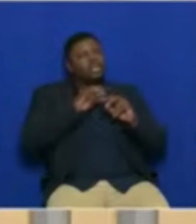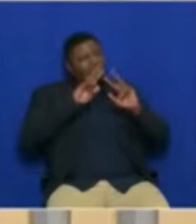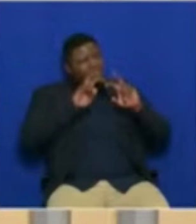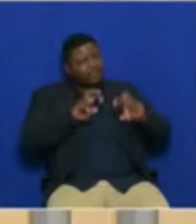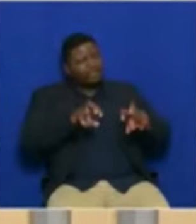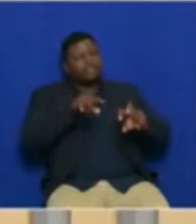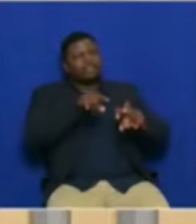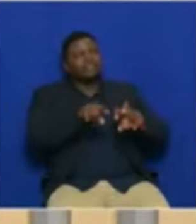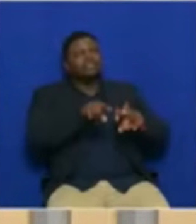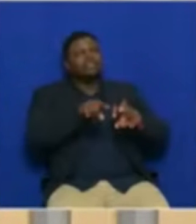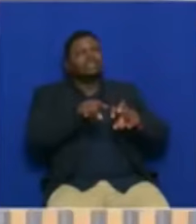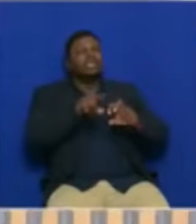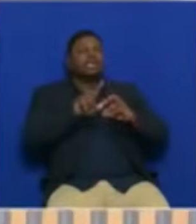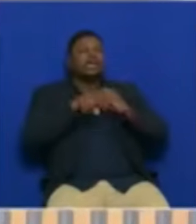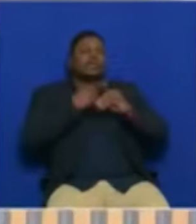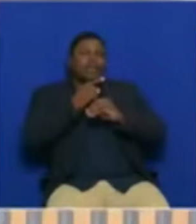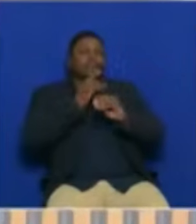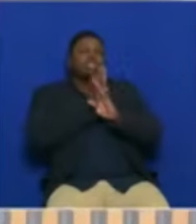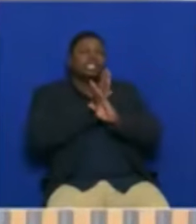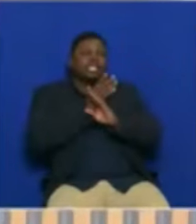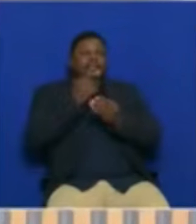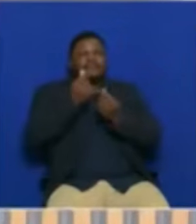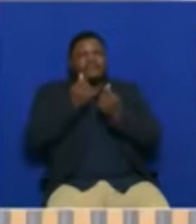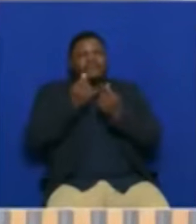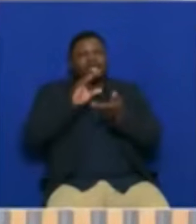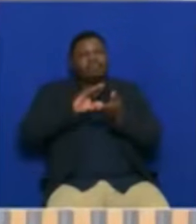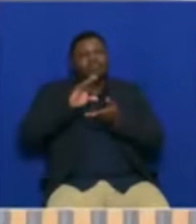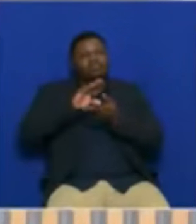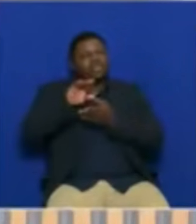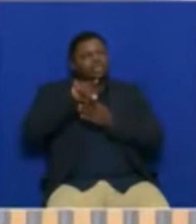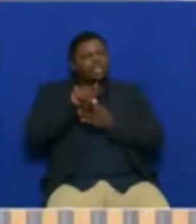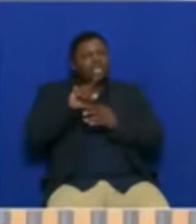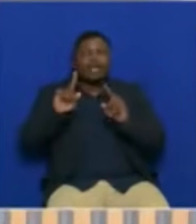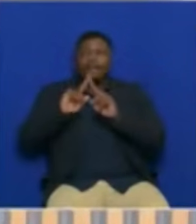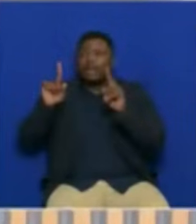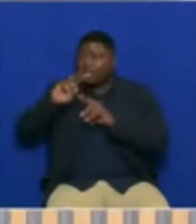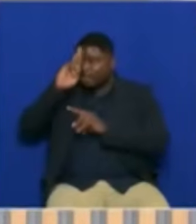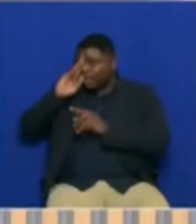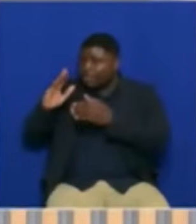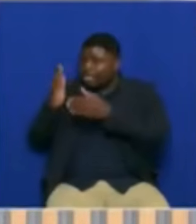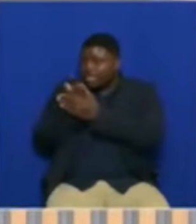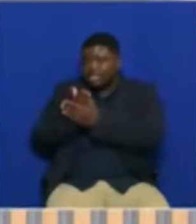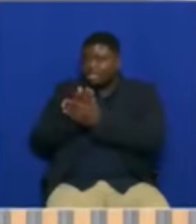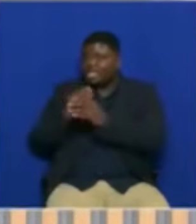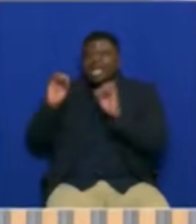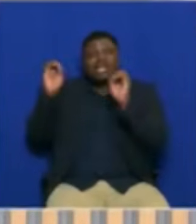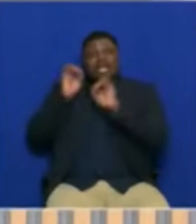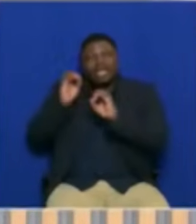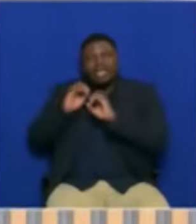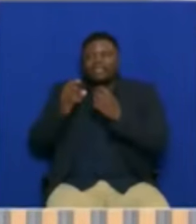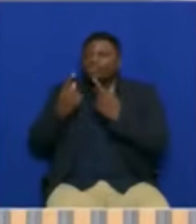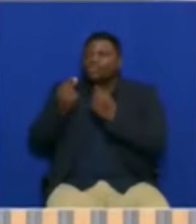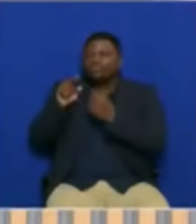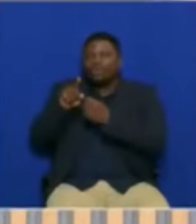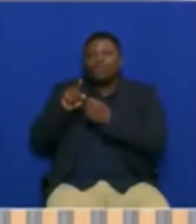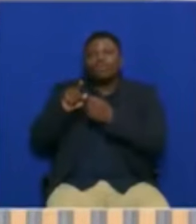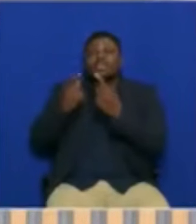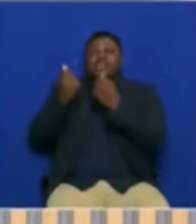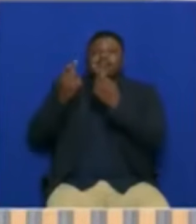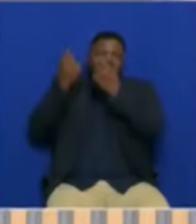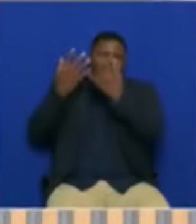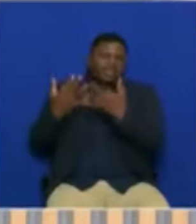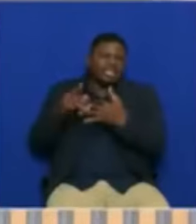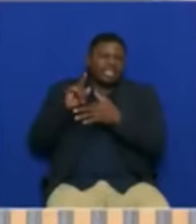had nothing to do with the secret fund. It had absolutely nothing to do with it. This case, this Mokwele matter, it was